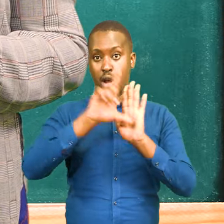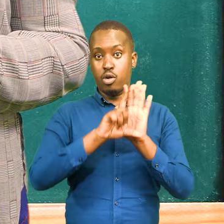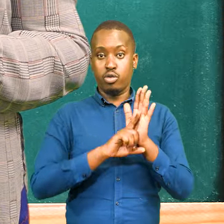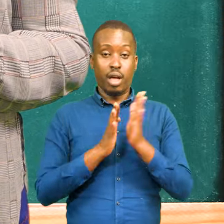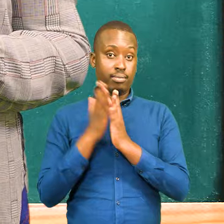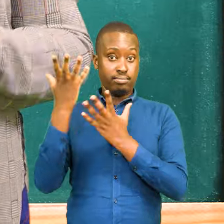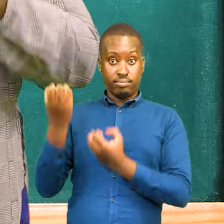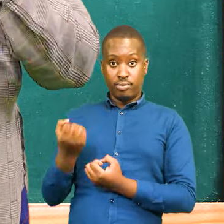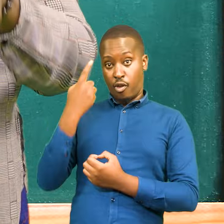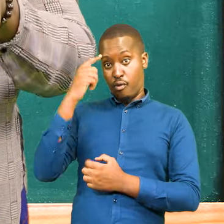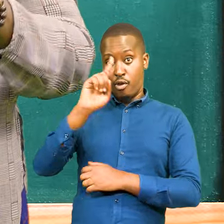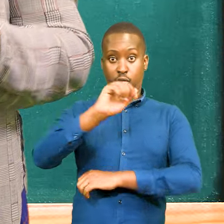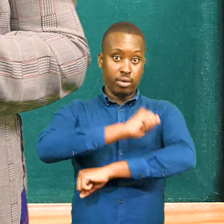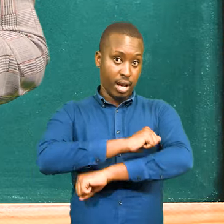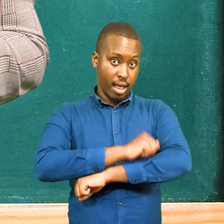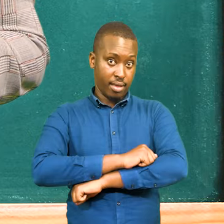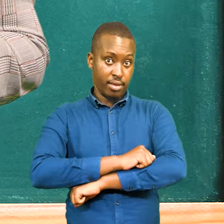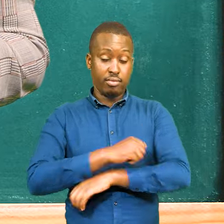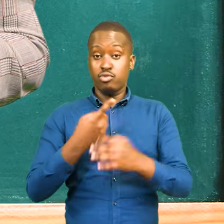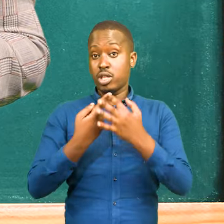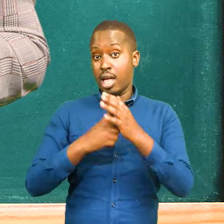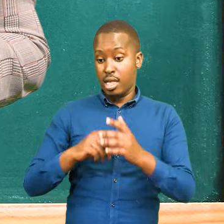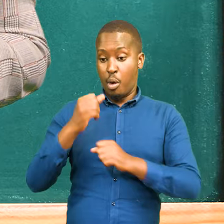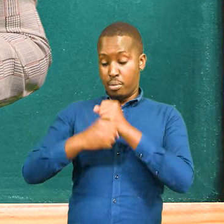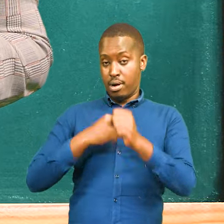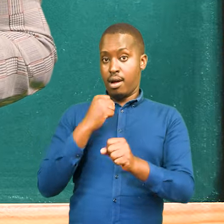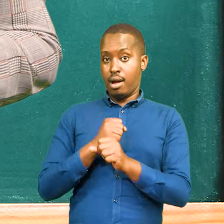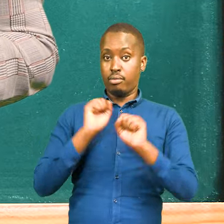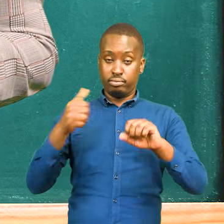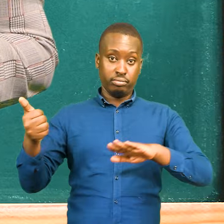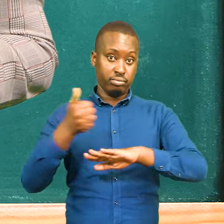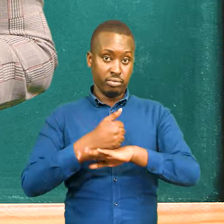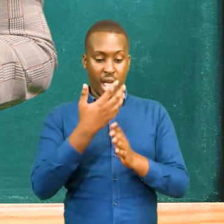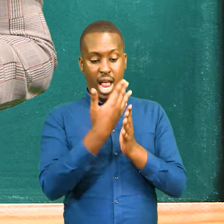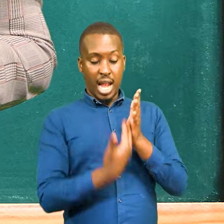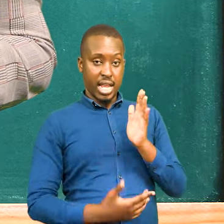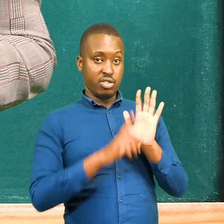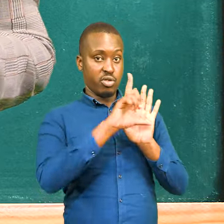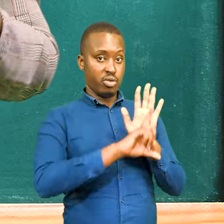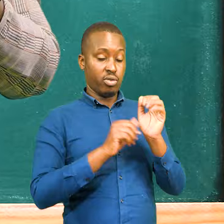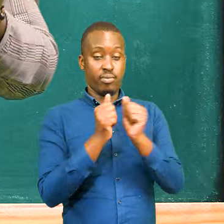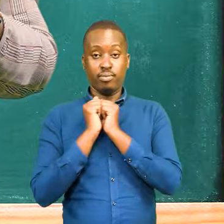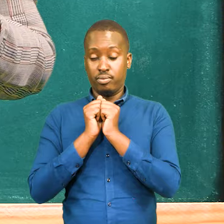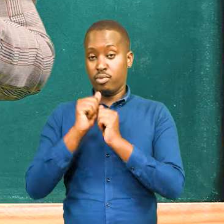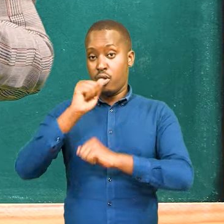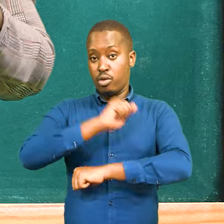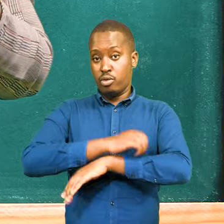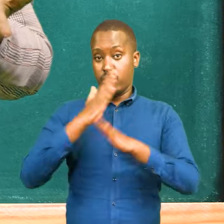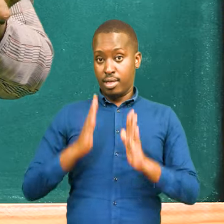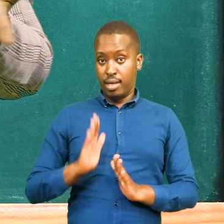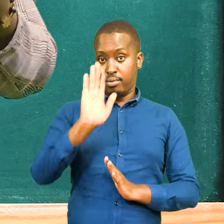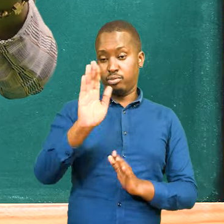rules and expectations for your class. At the beginning of the school year, you can create a list of rules with your students